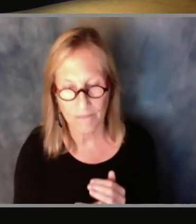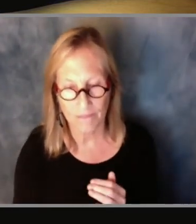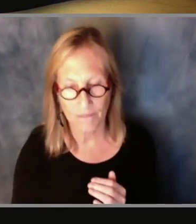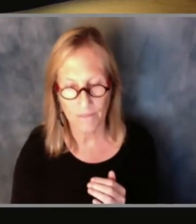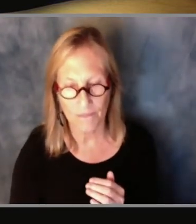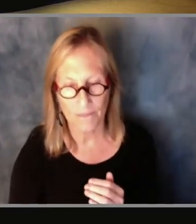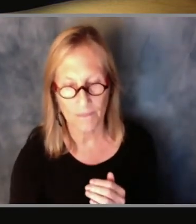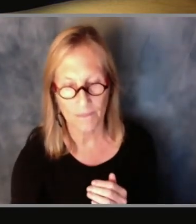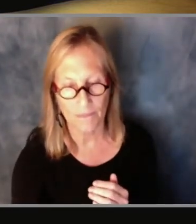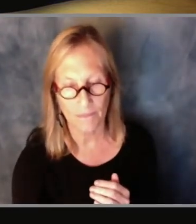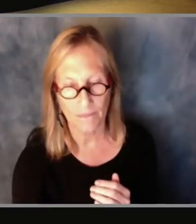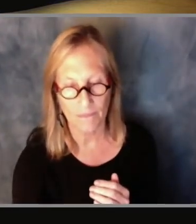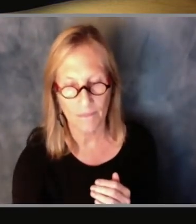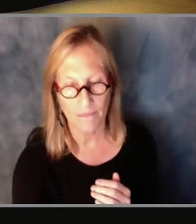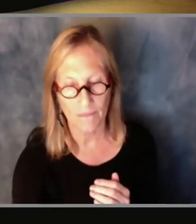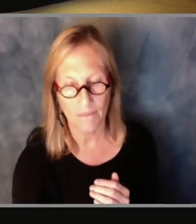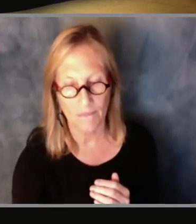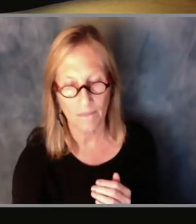disabilities